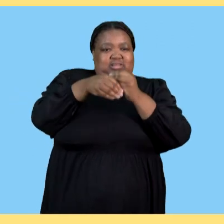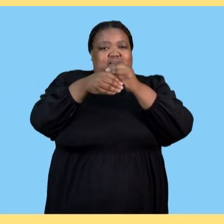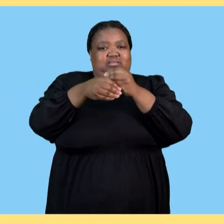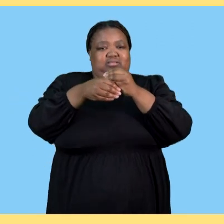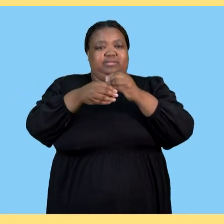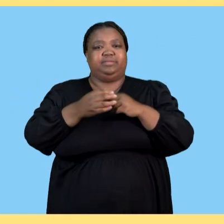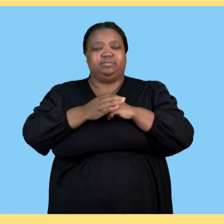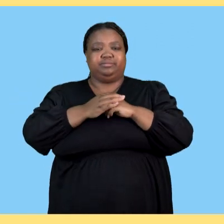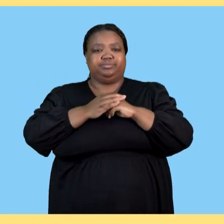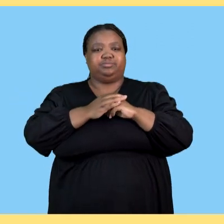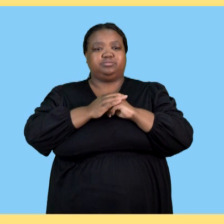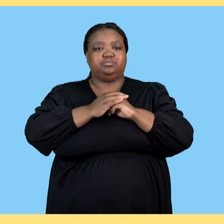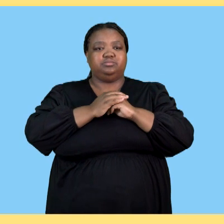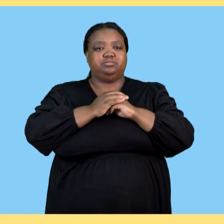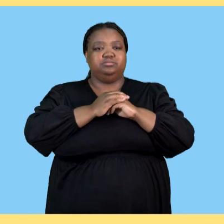Additional